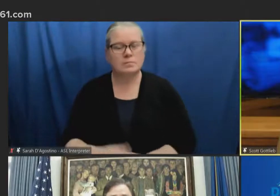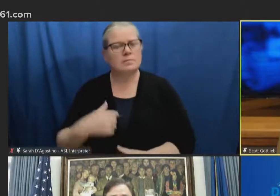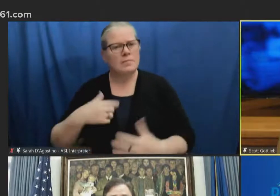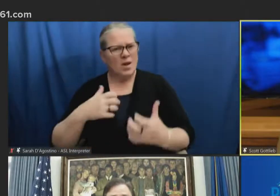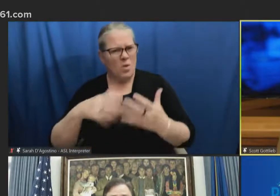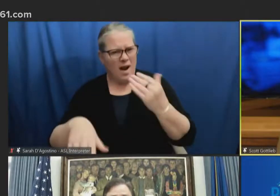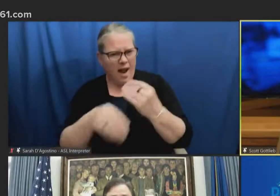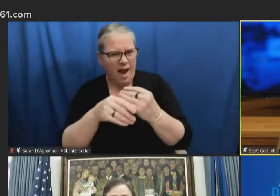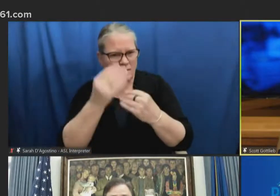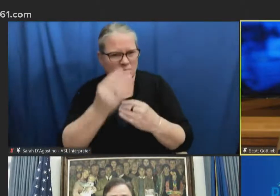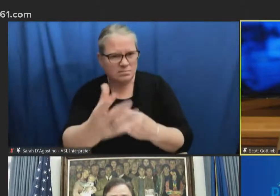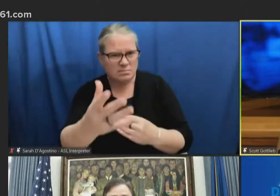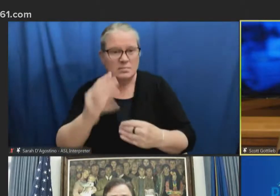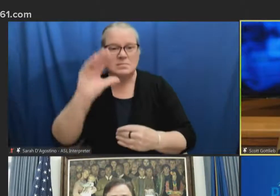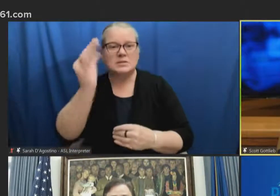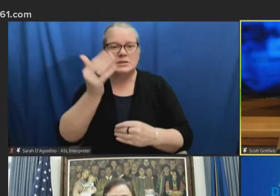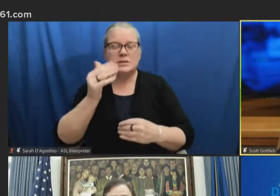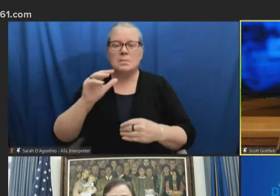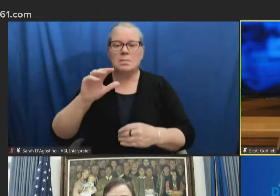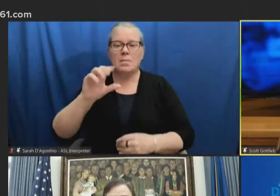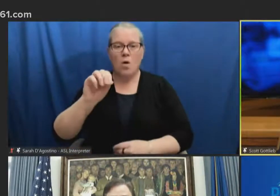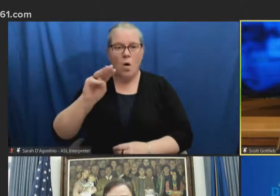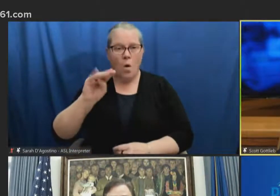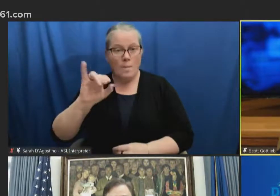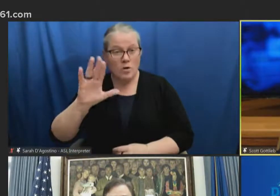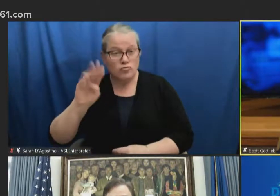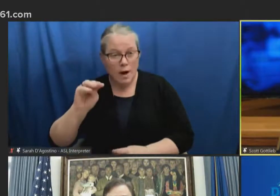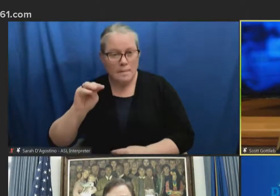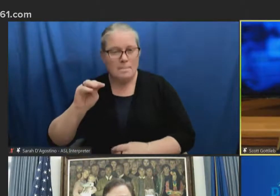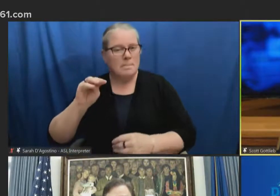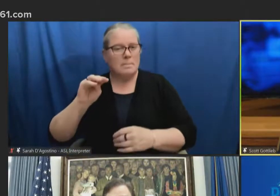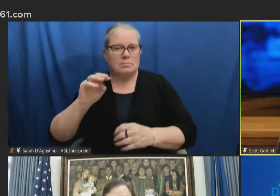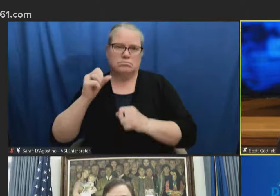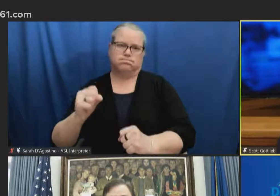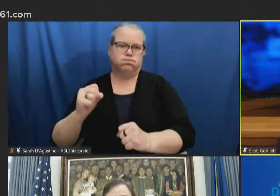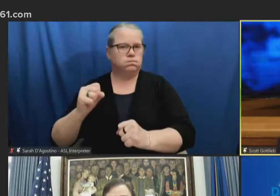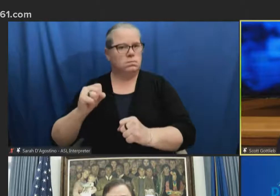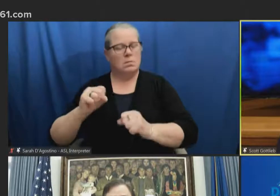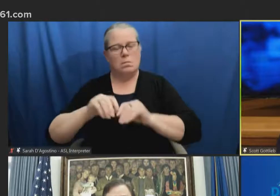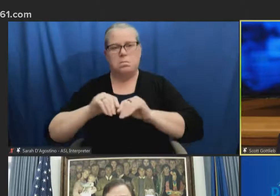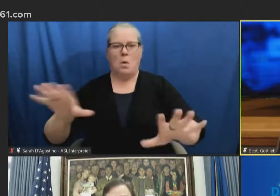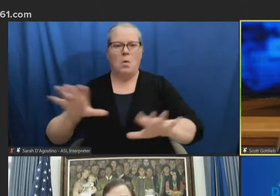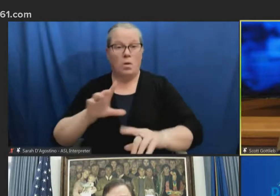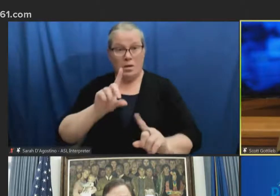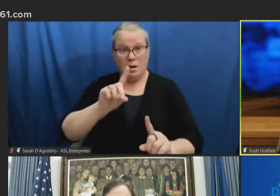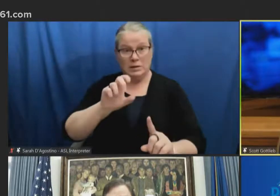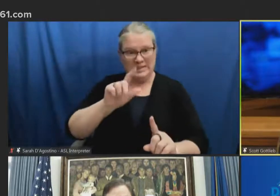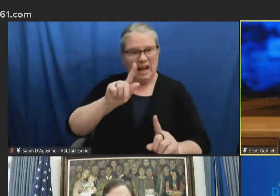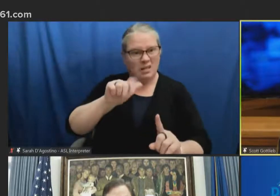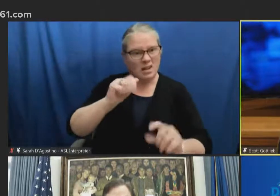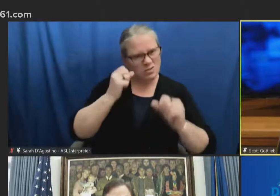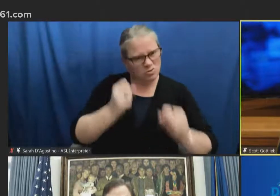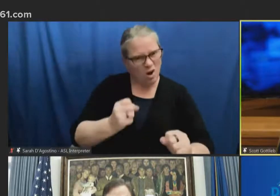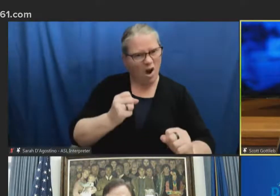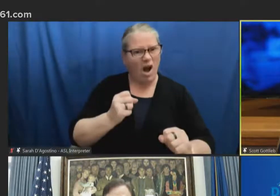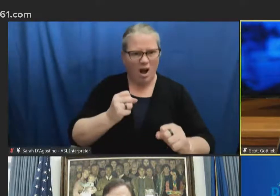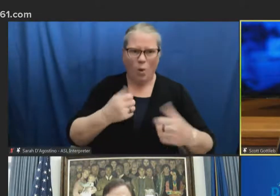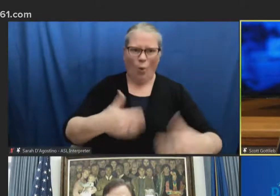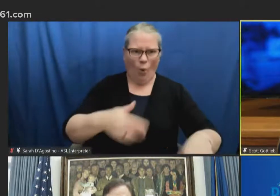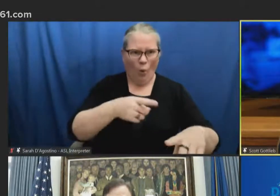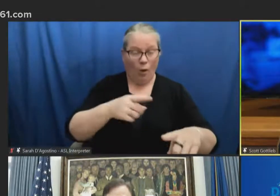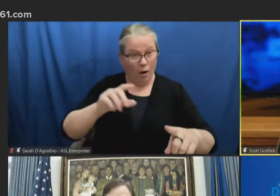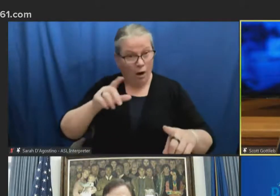innately contagious variant than Delta was, which is hard to imagine because Delta was such a contagious variant. But in part, it's spreading so quickly